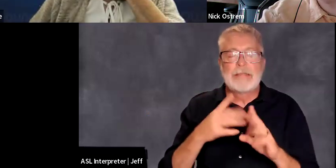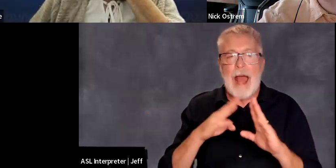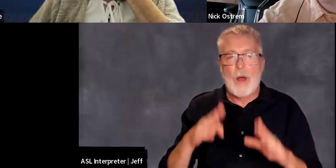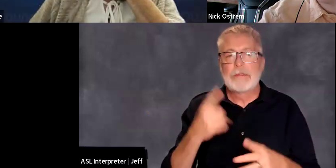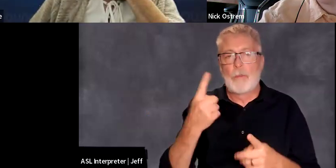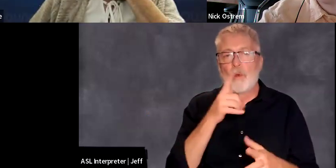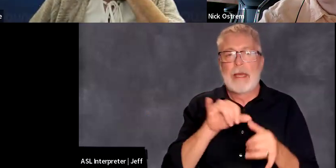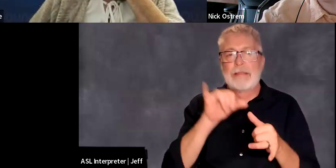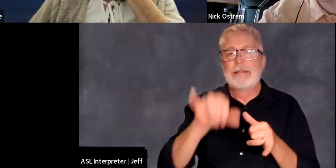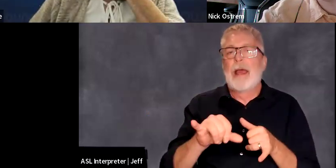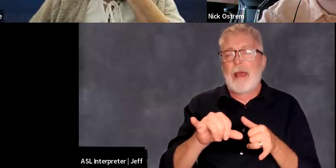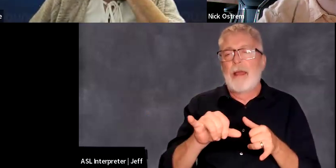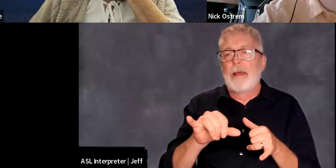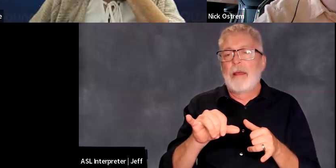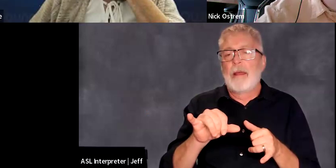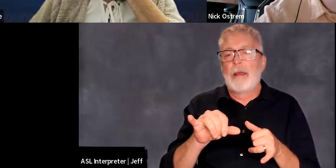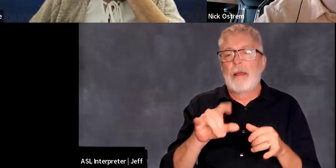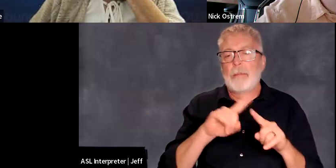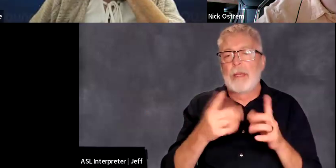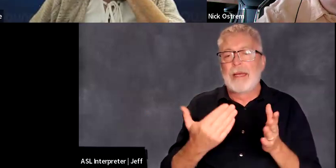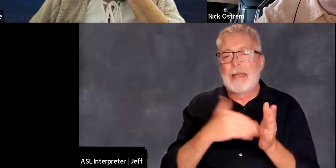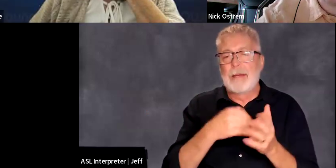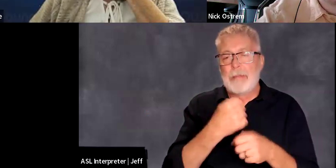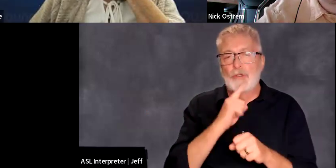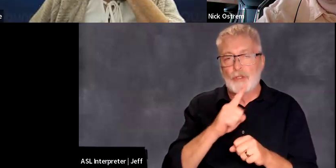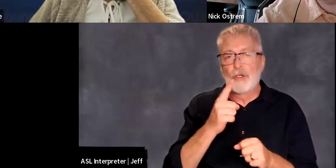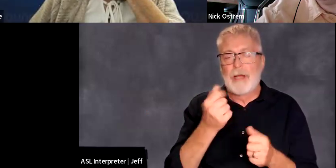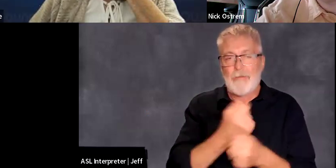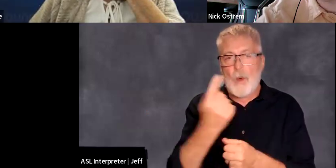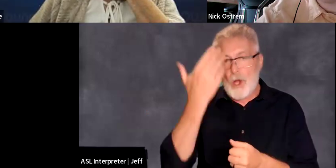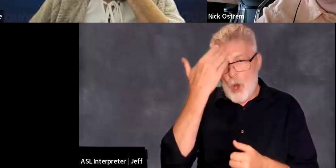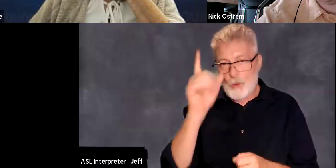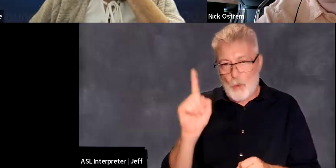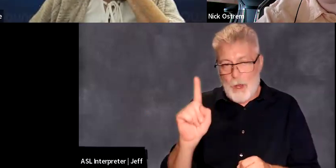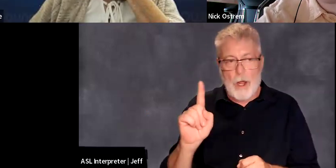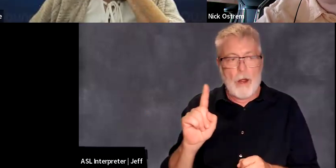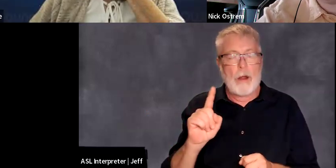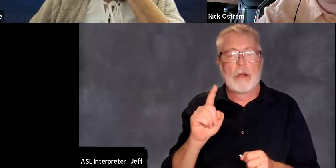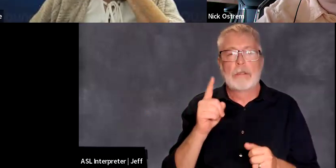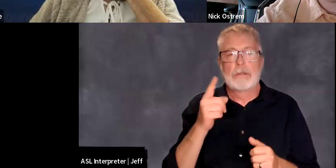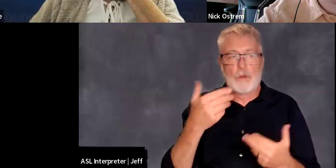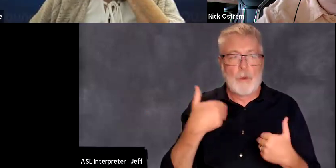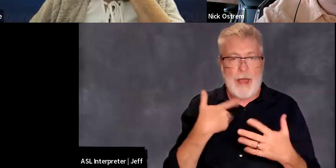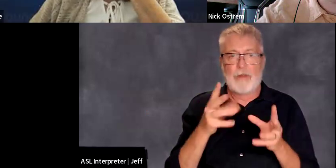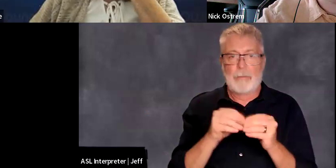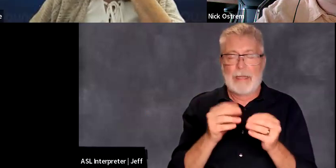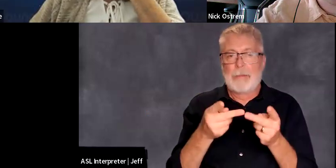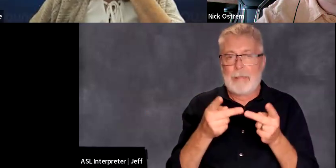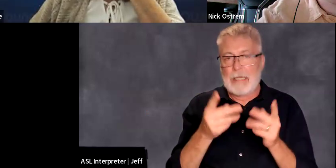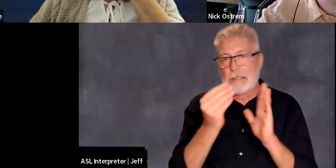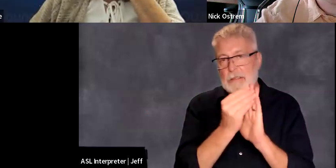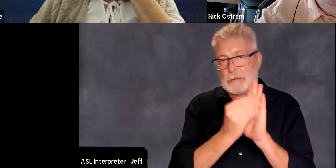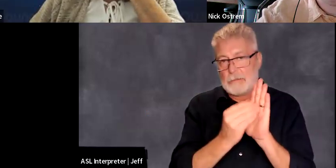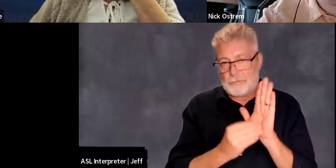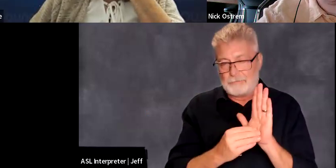shelter. Um, but again, make sure it's a place that everybody knows where to go so that you have these meeting places if you do get